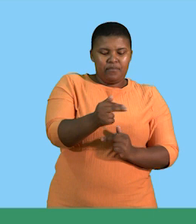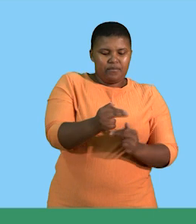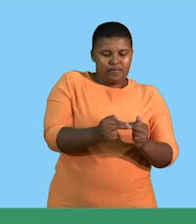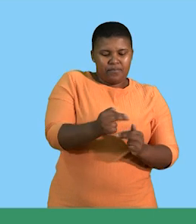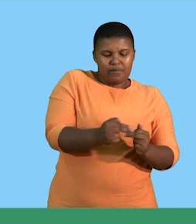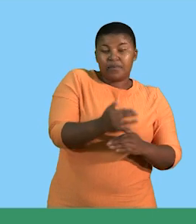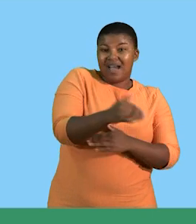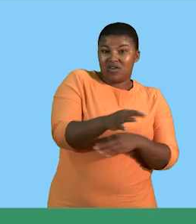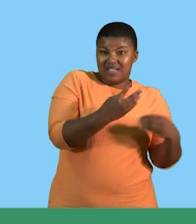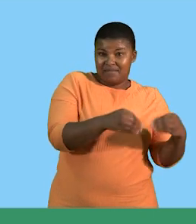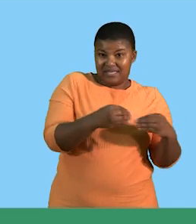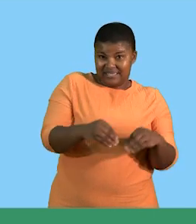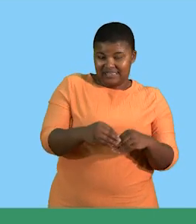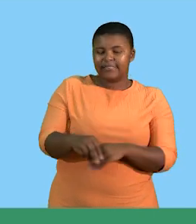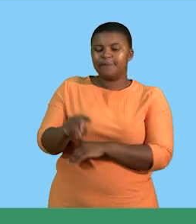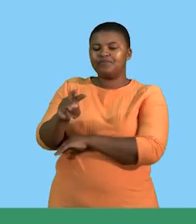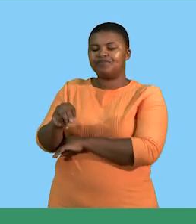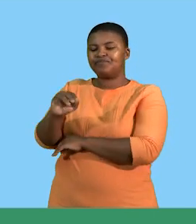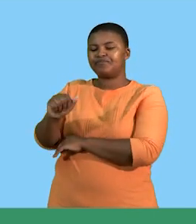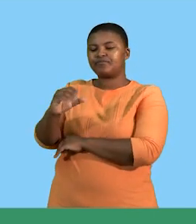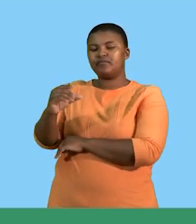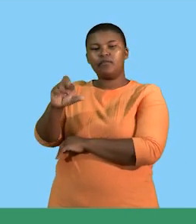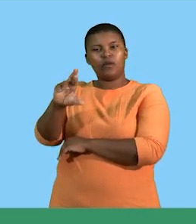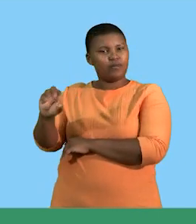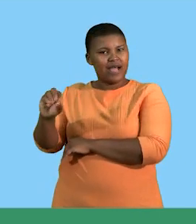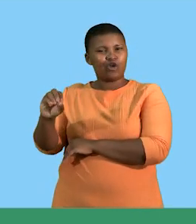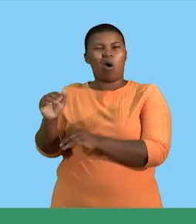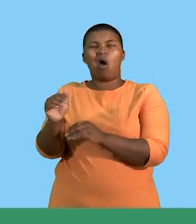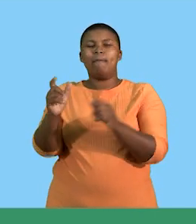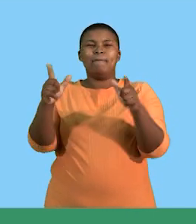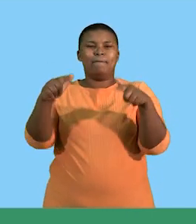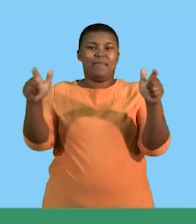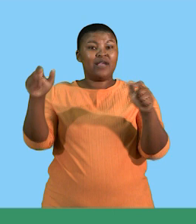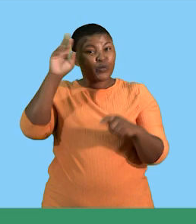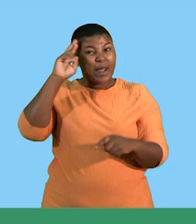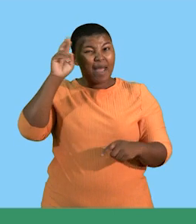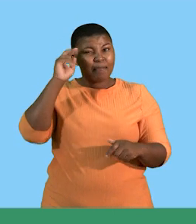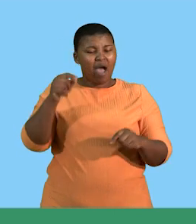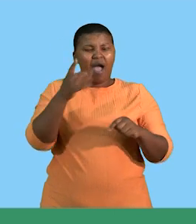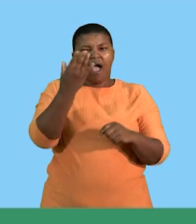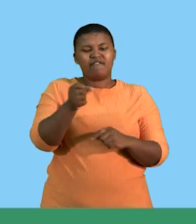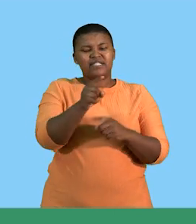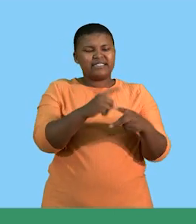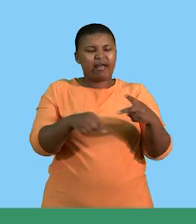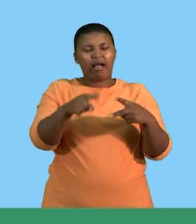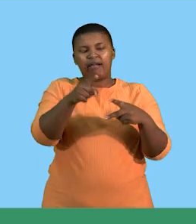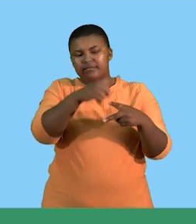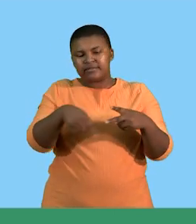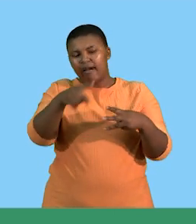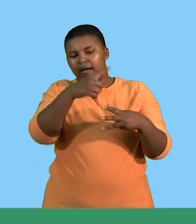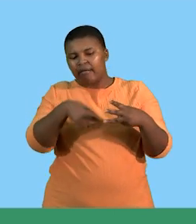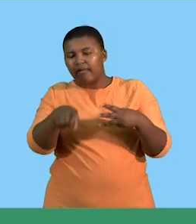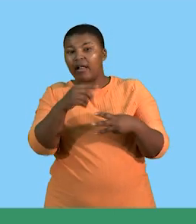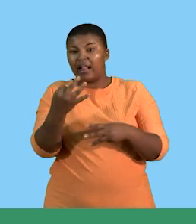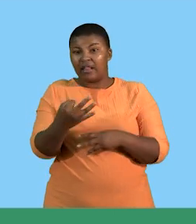is immediately outside of the business. So if I can refer you guys back to our 3 circles, just to draw it quickly for